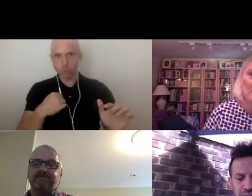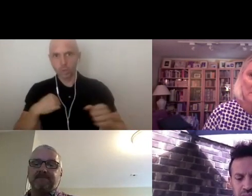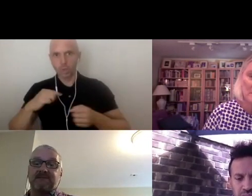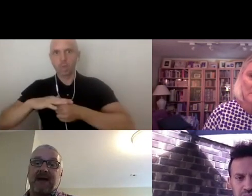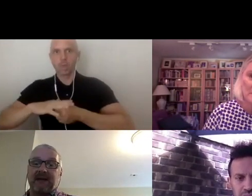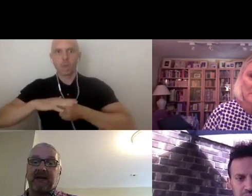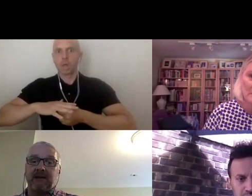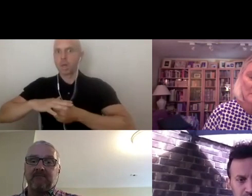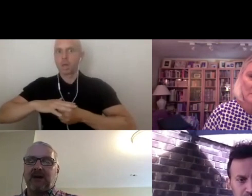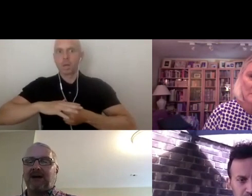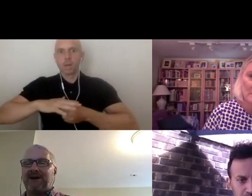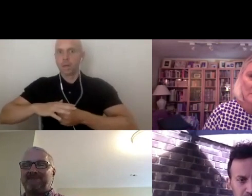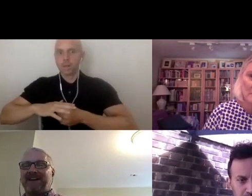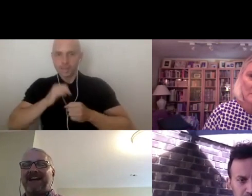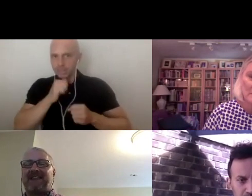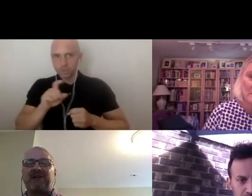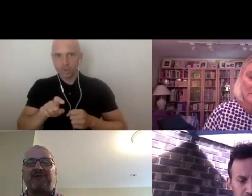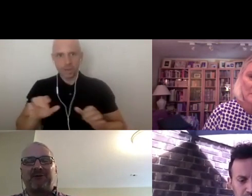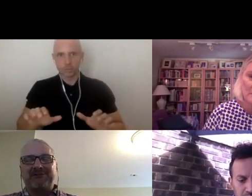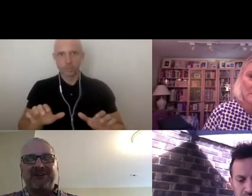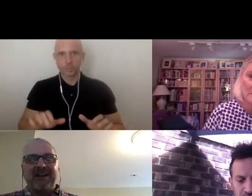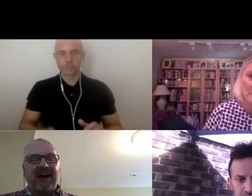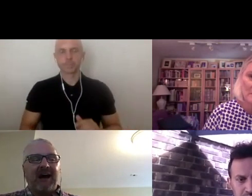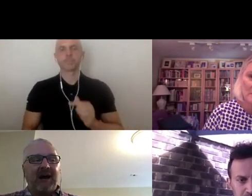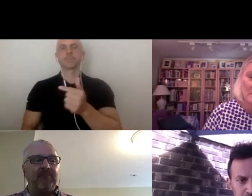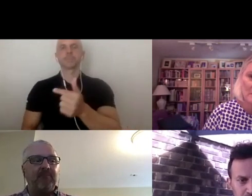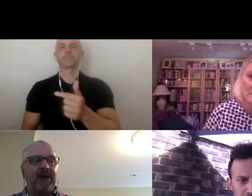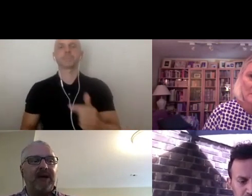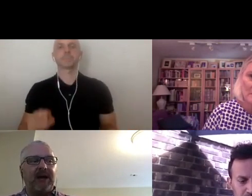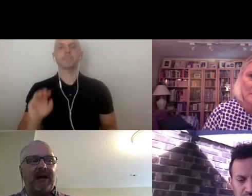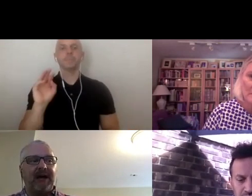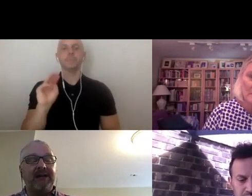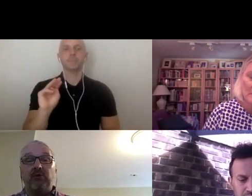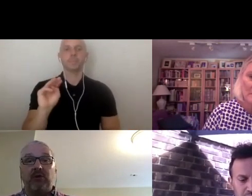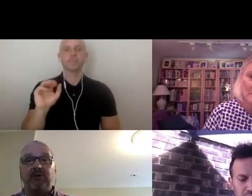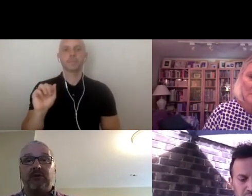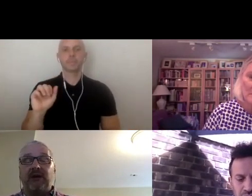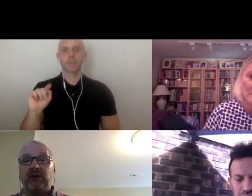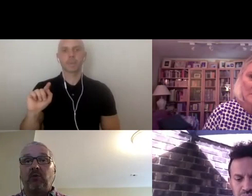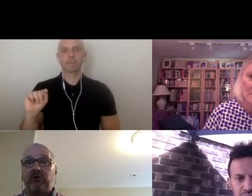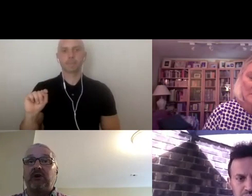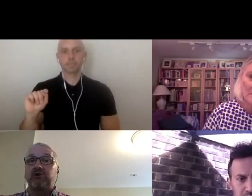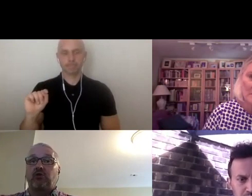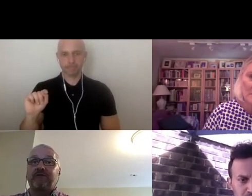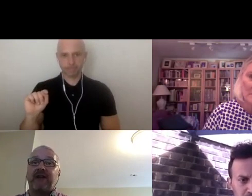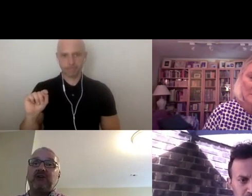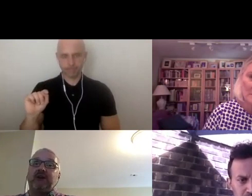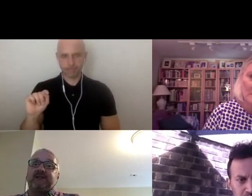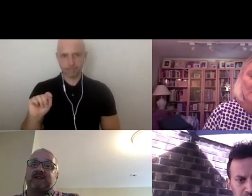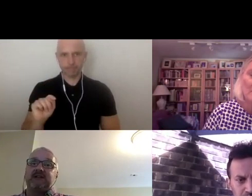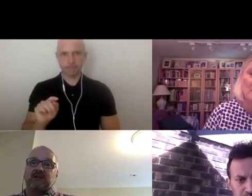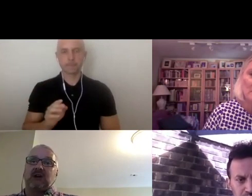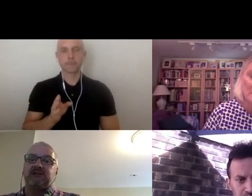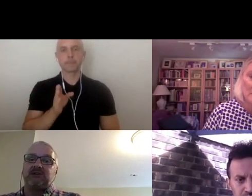safe? It's Matt again. Thank you for the question. I do agree with you that, when you're in a controlled venue,